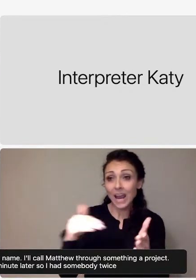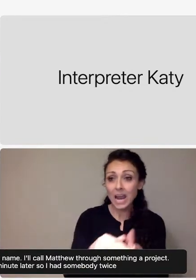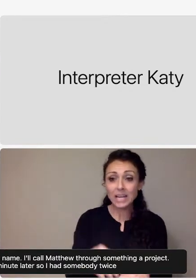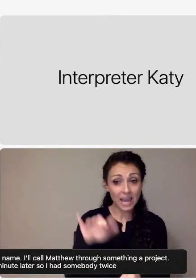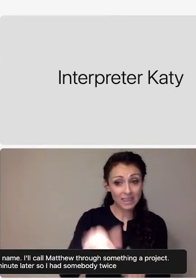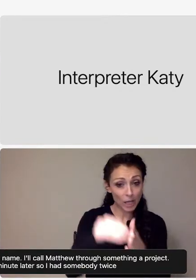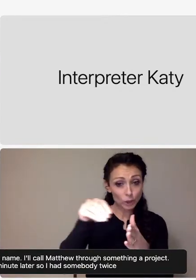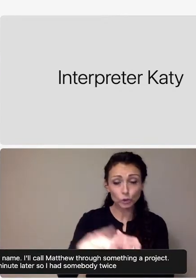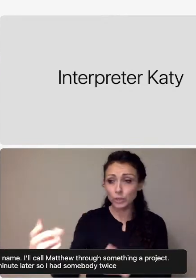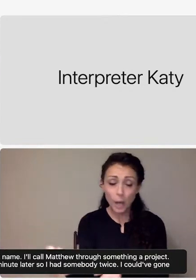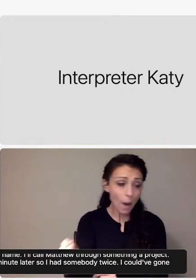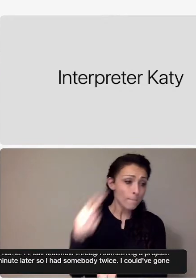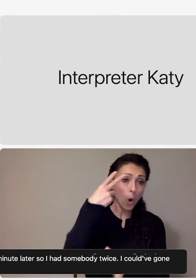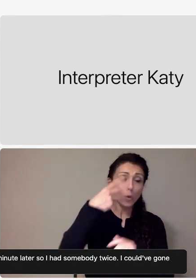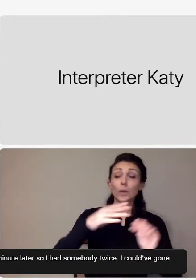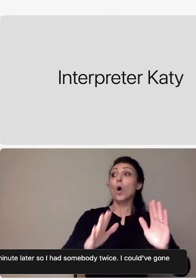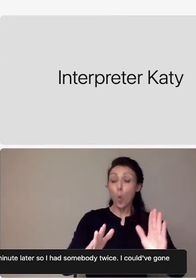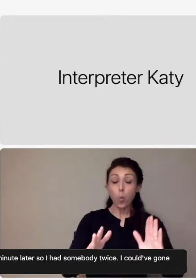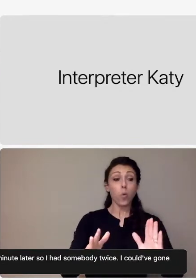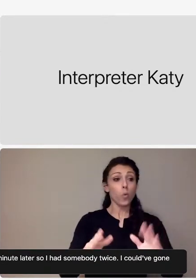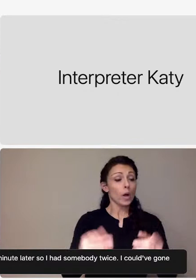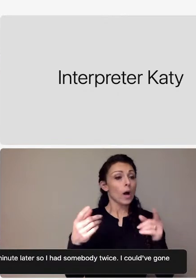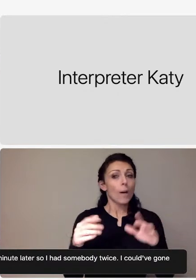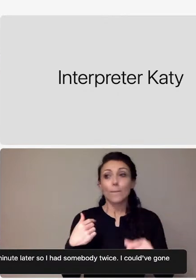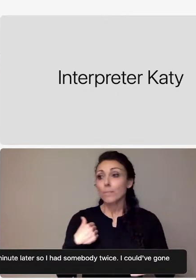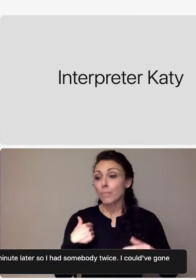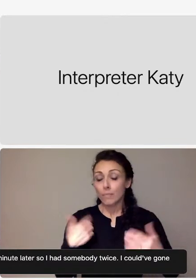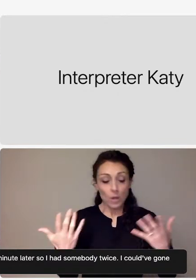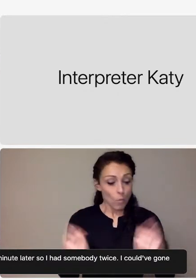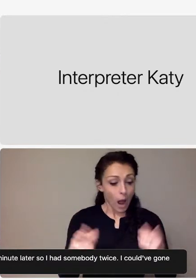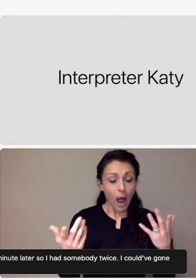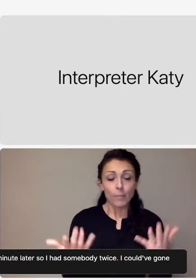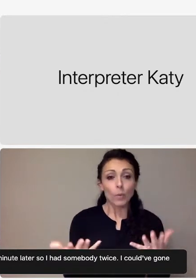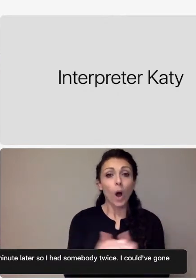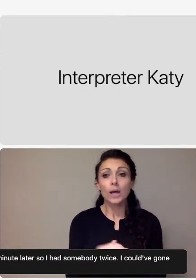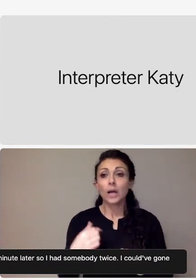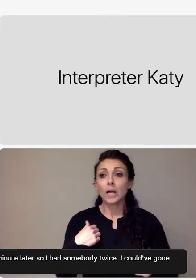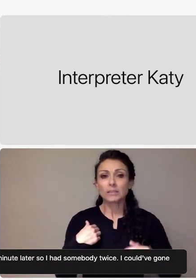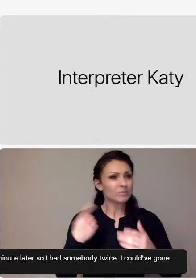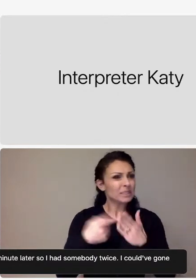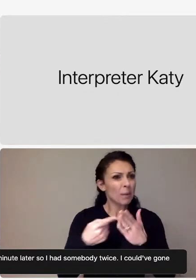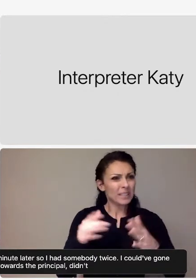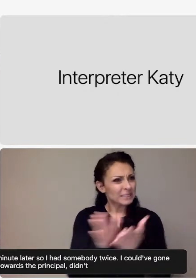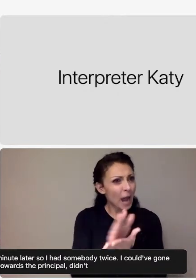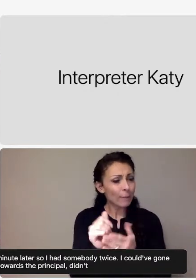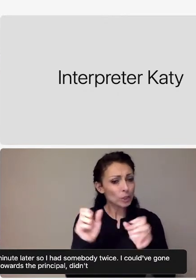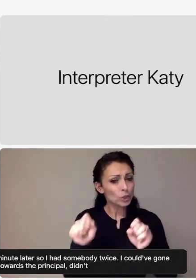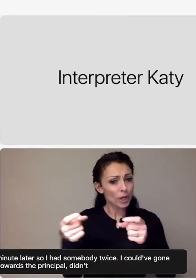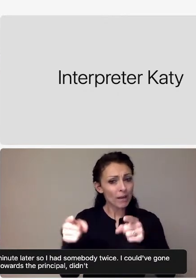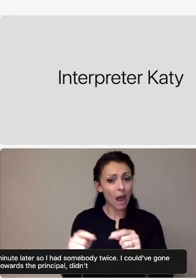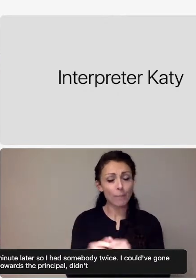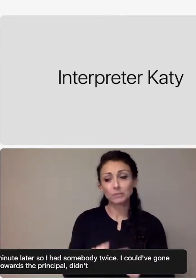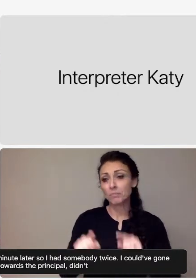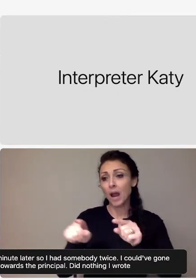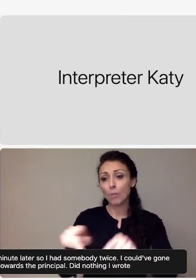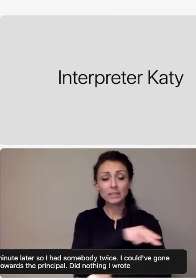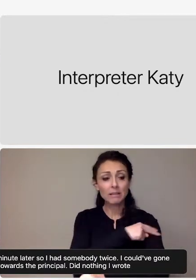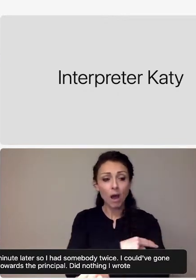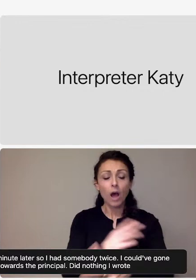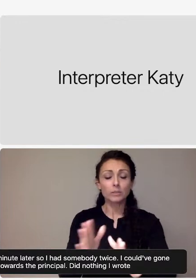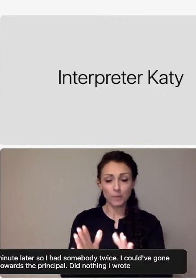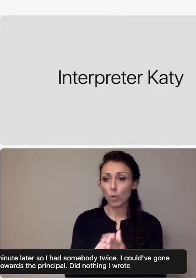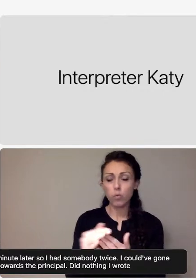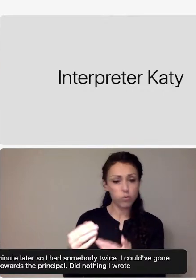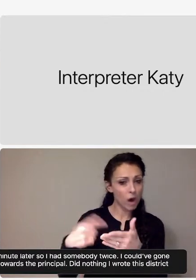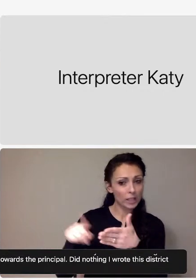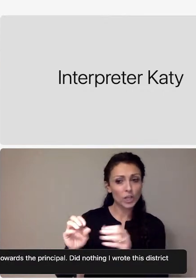to hospital god knows what could happen to me this district when i left mr torres the principal did nothing i wrote a referral this district doesn't care second thing about